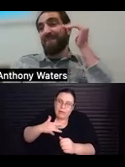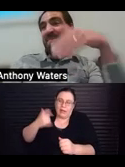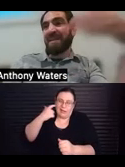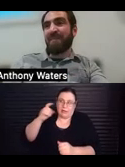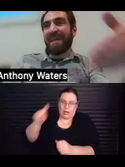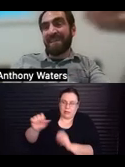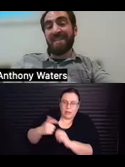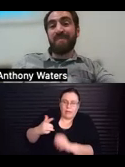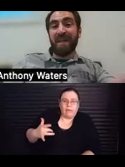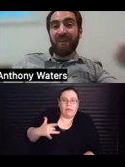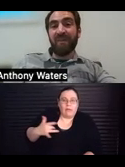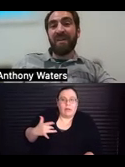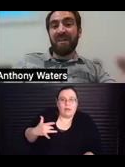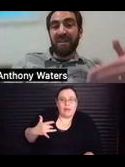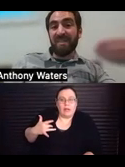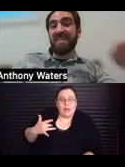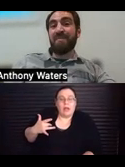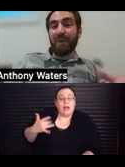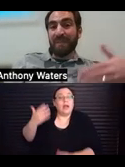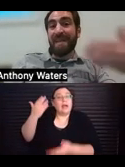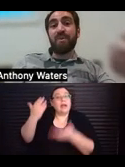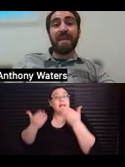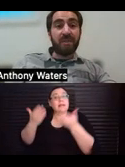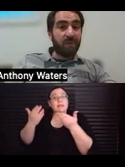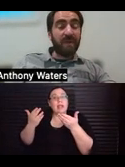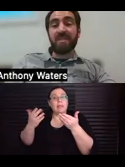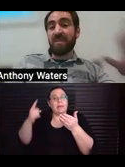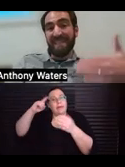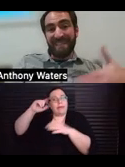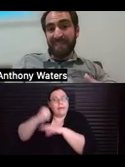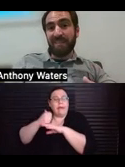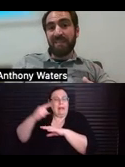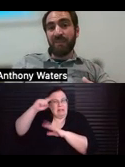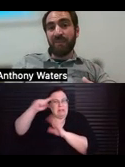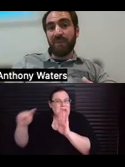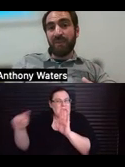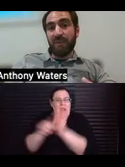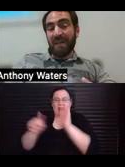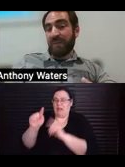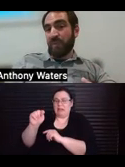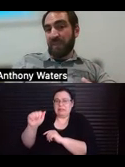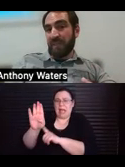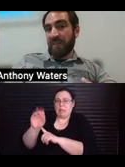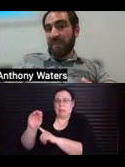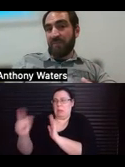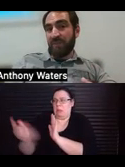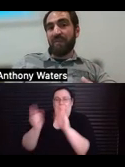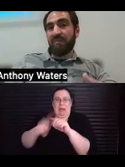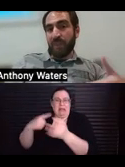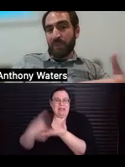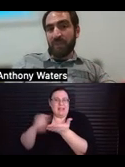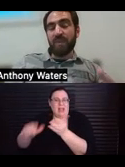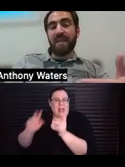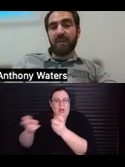Thinking that maybe if I can dispel the stigma or the taboo nature of the questions, we can get to how they're really